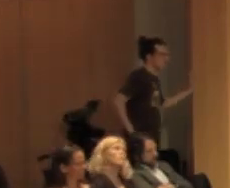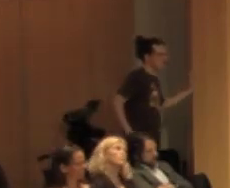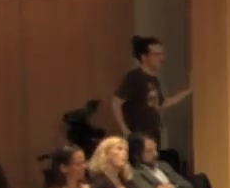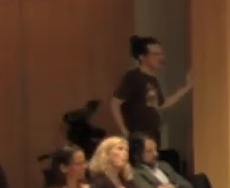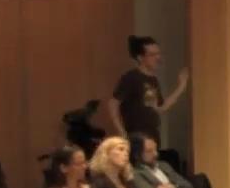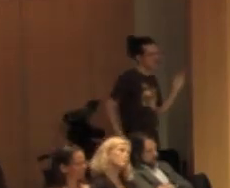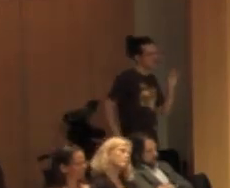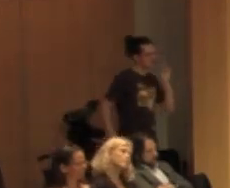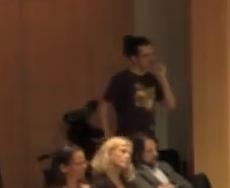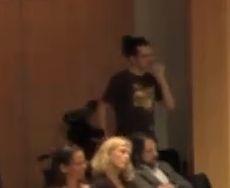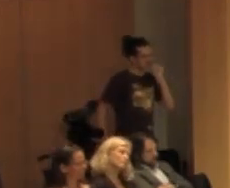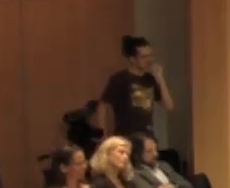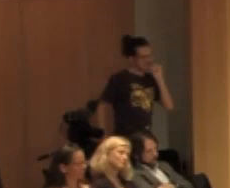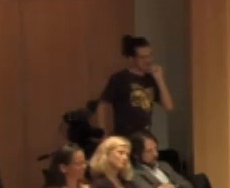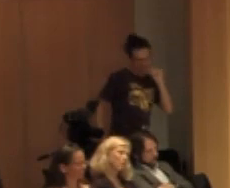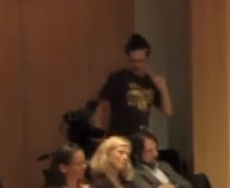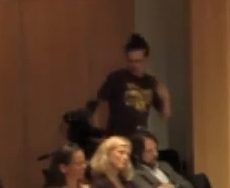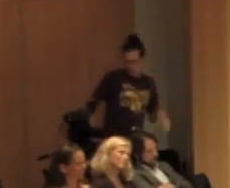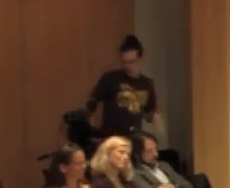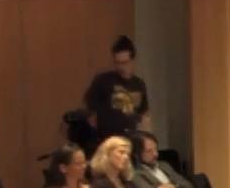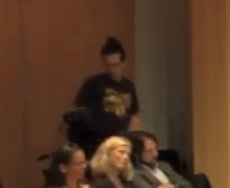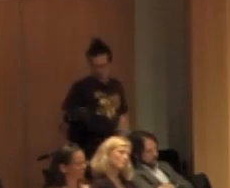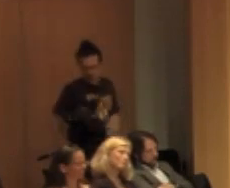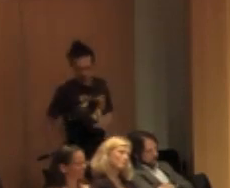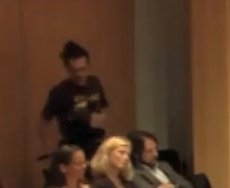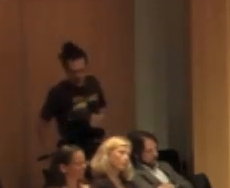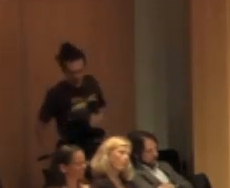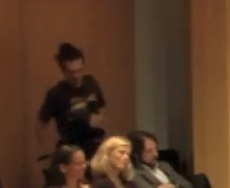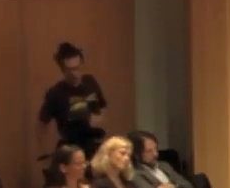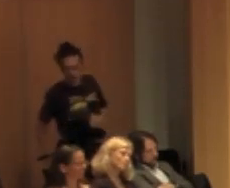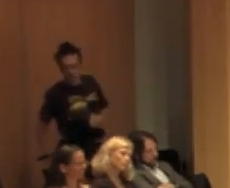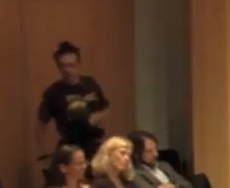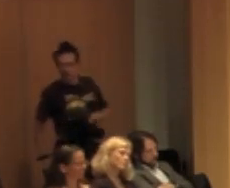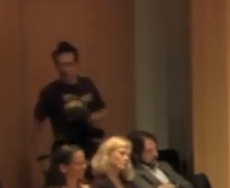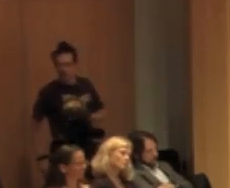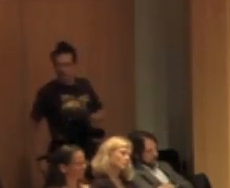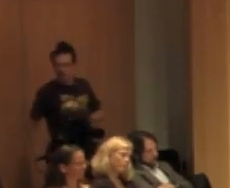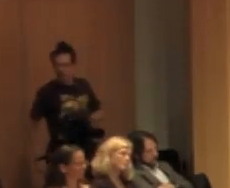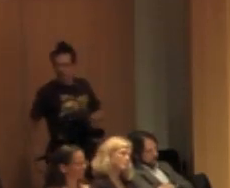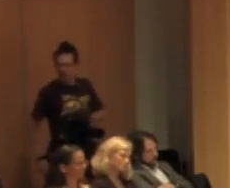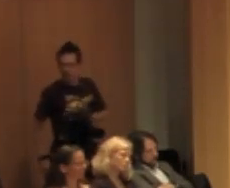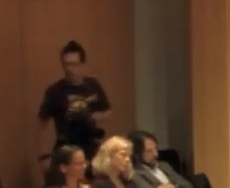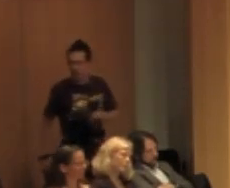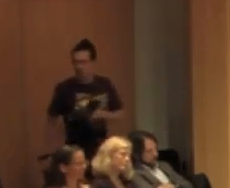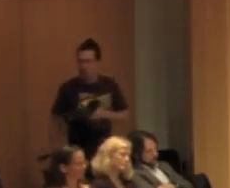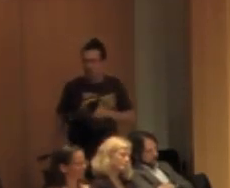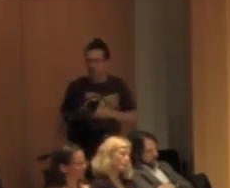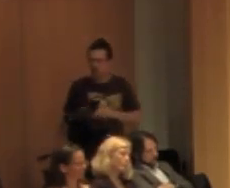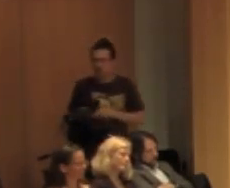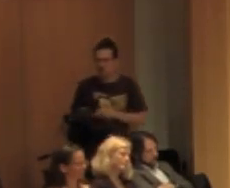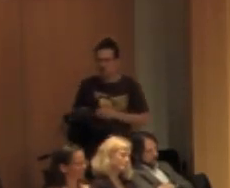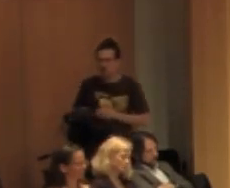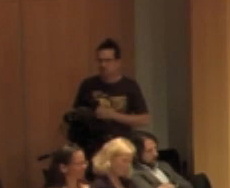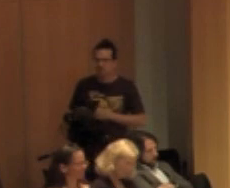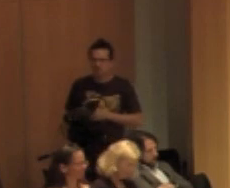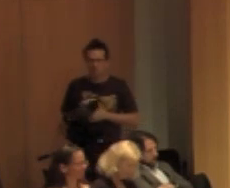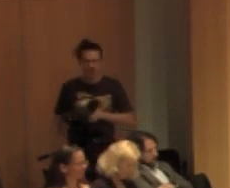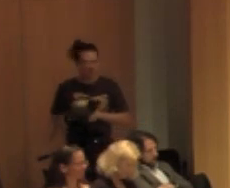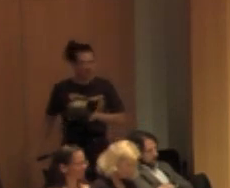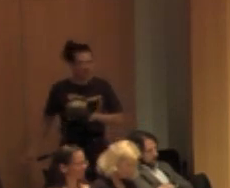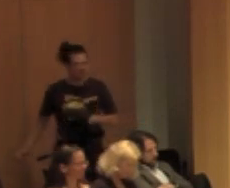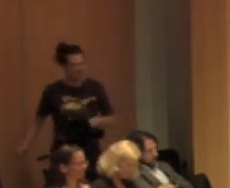yah in Norway so we can have whole conversations that's like yeah yeah yeah yeah yeah